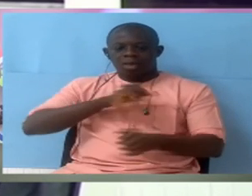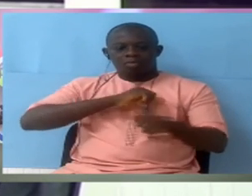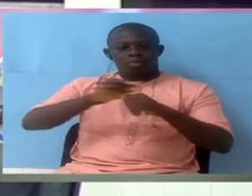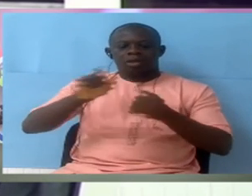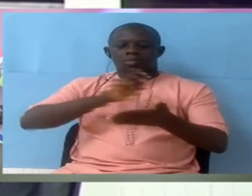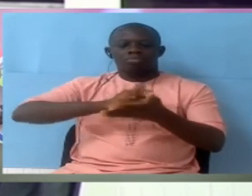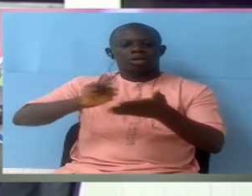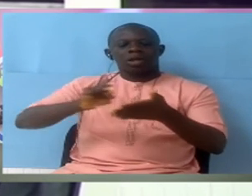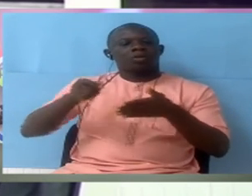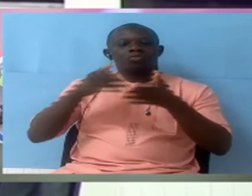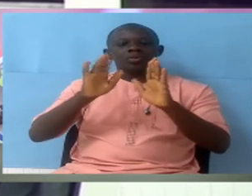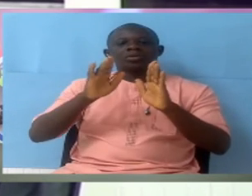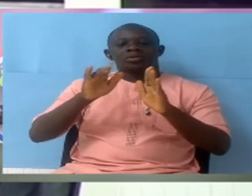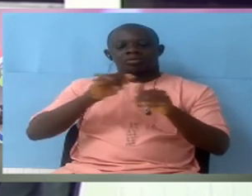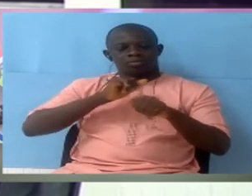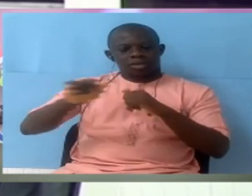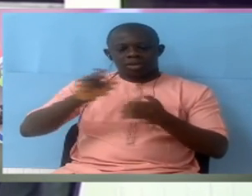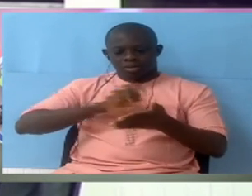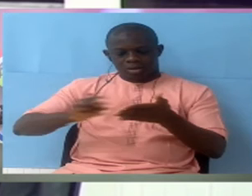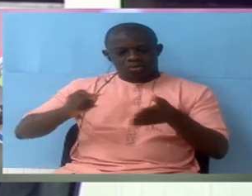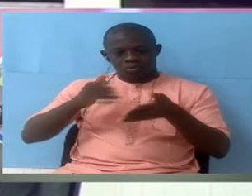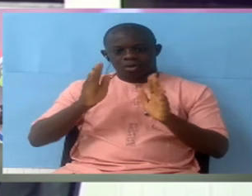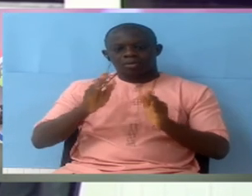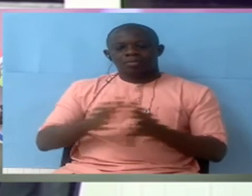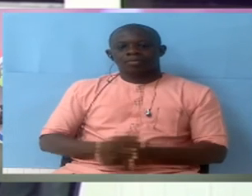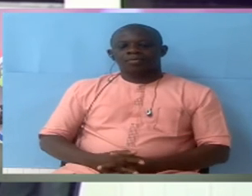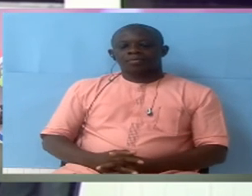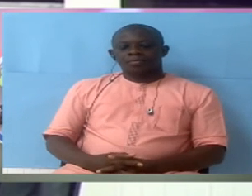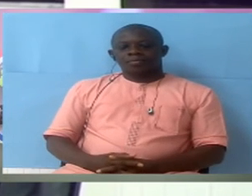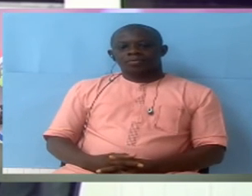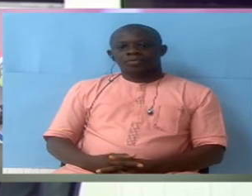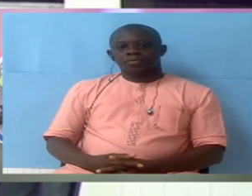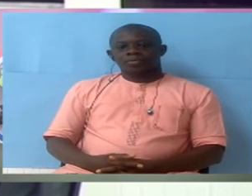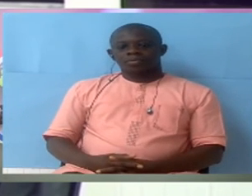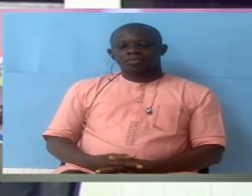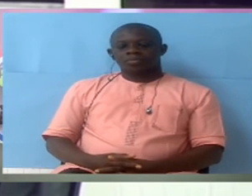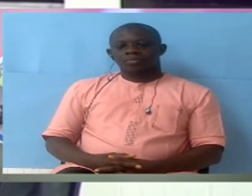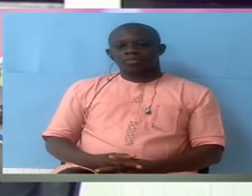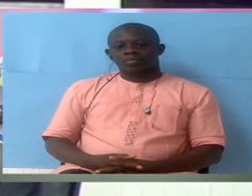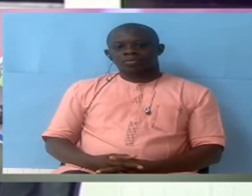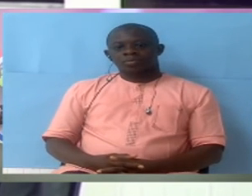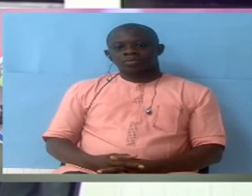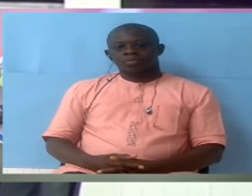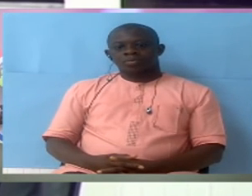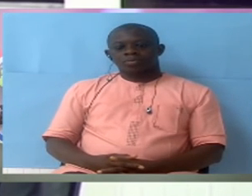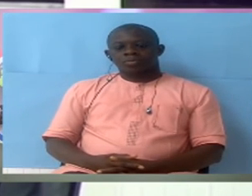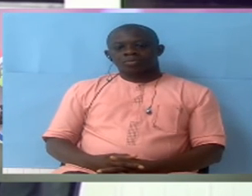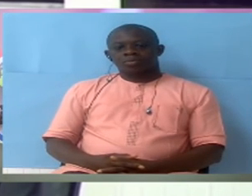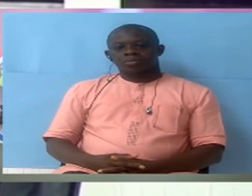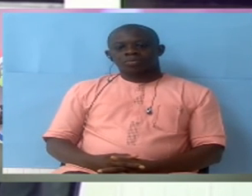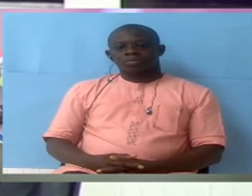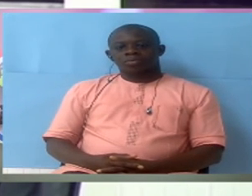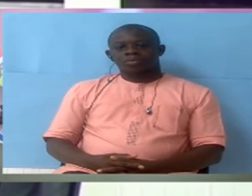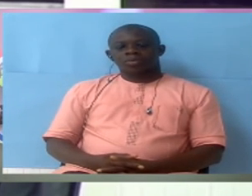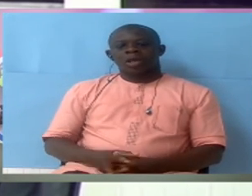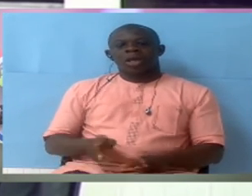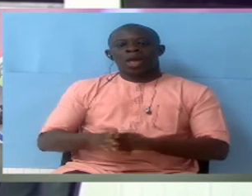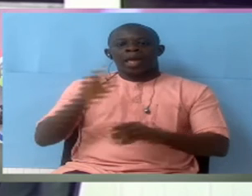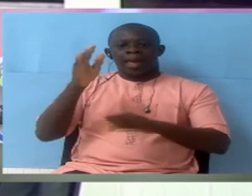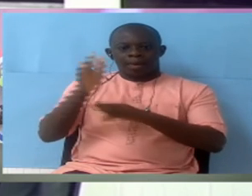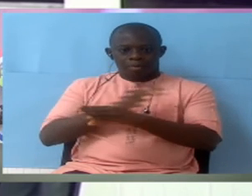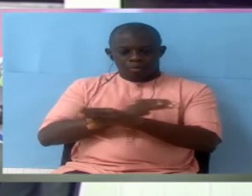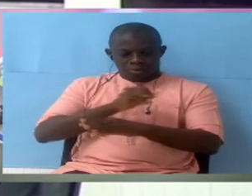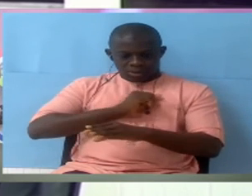Ci la delu suwat ne ma ñu ne nga bind ko nonu rek. Did he read any charges to you before giving you